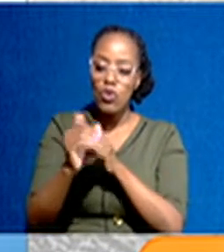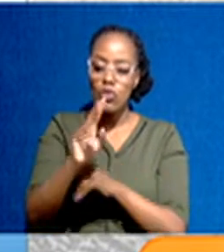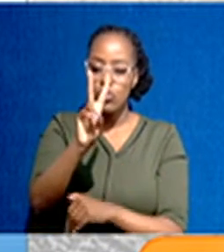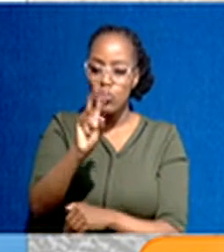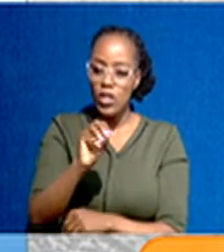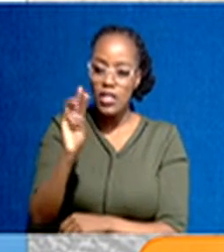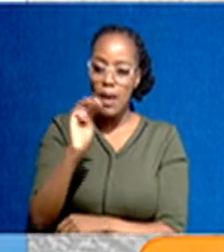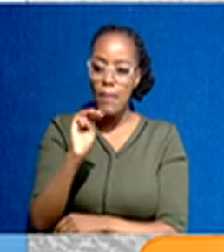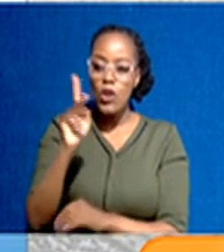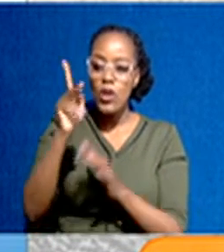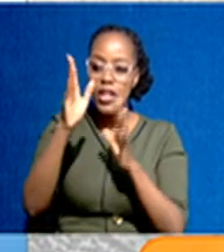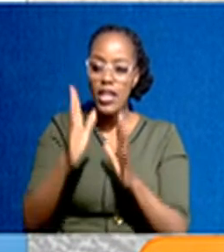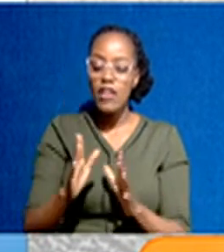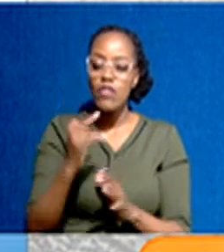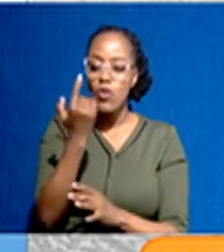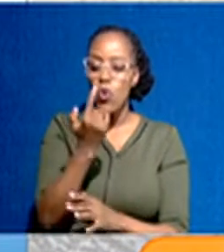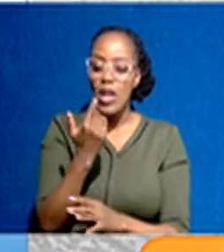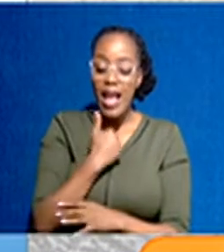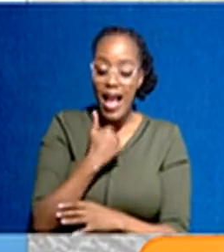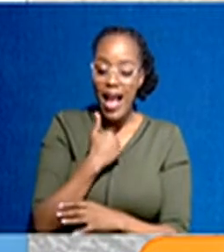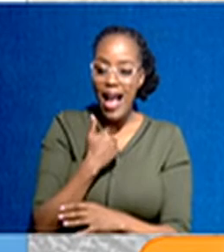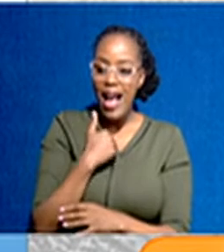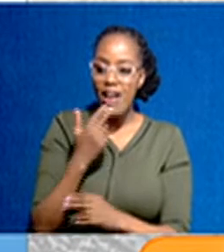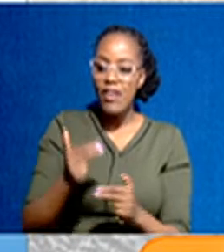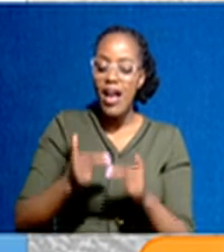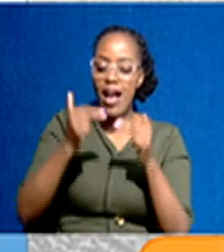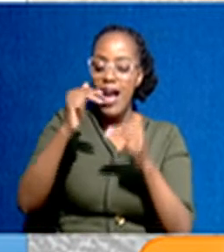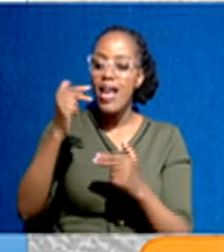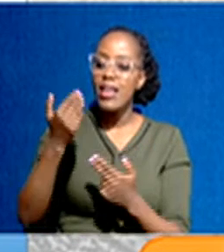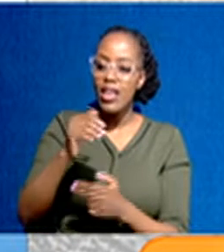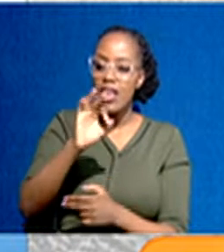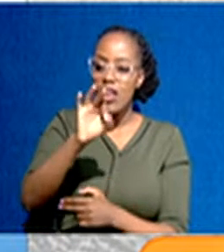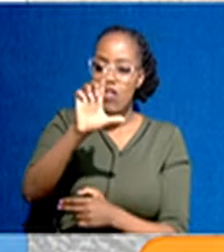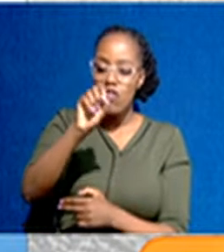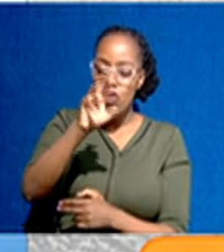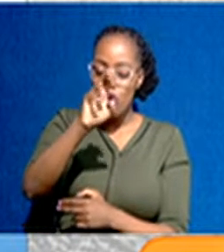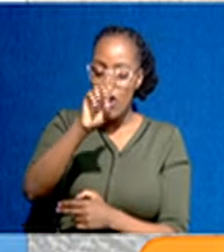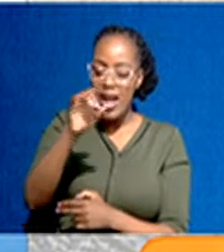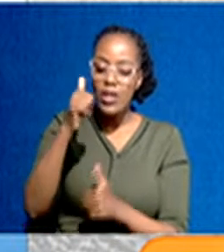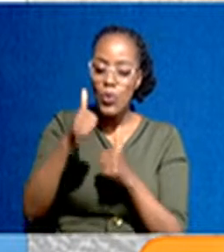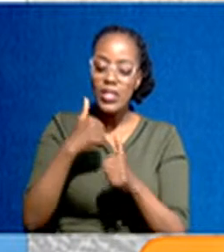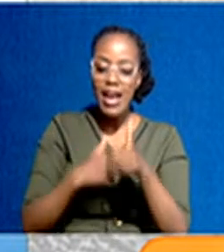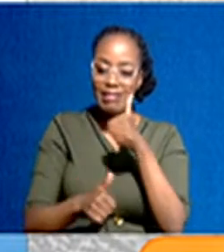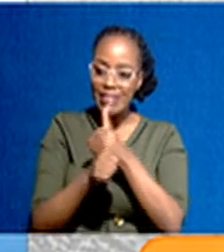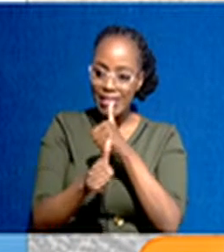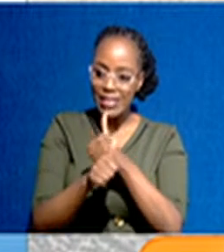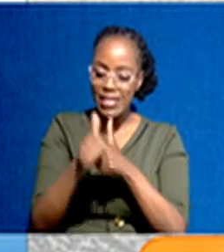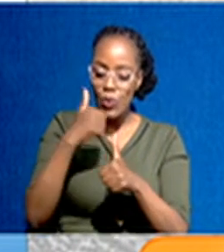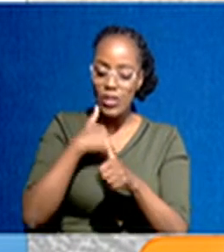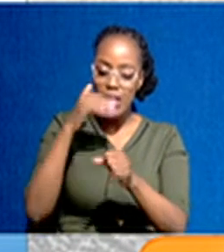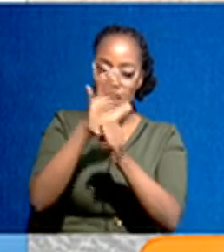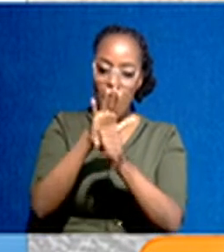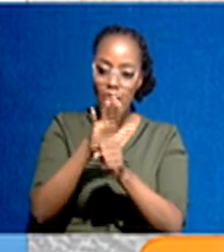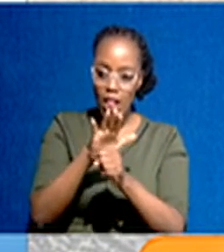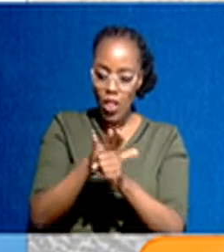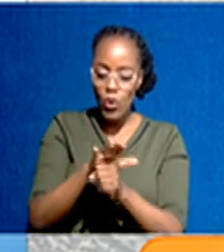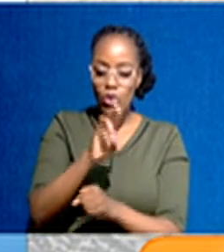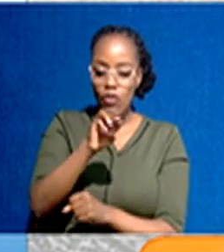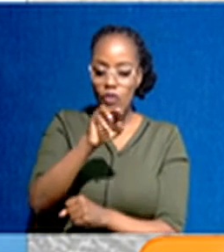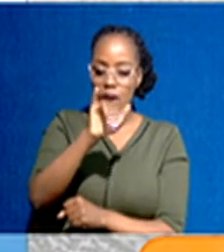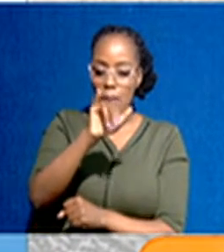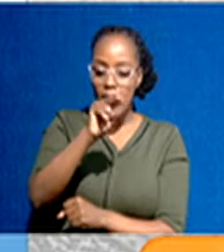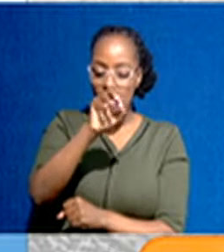million Kenyans ingest toxic levels of fluoride and suffer from effects of high concentration of the mineral